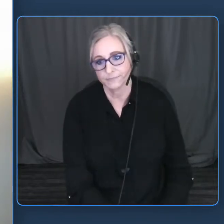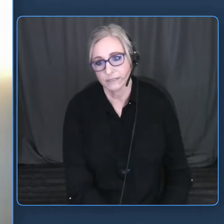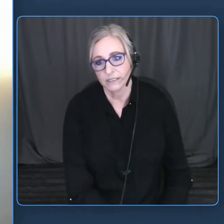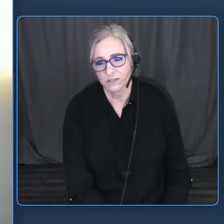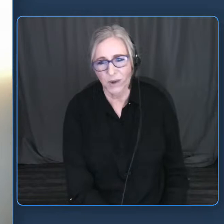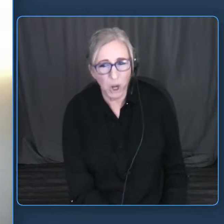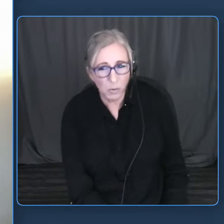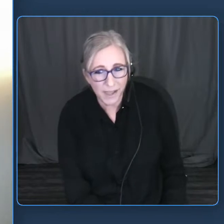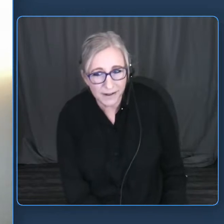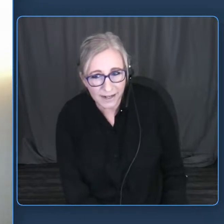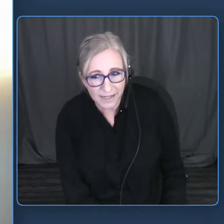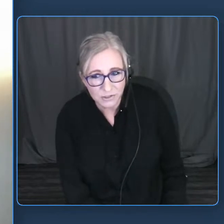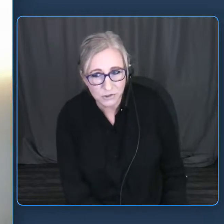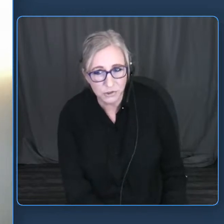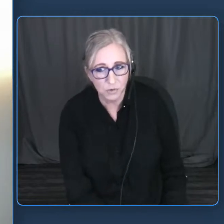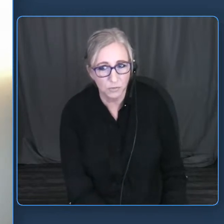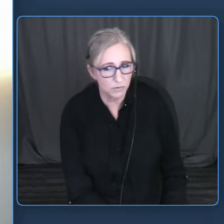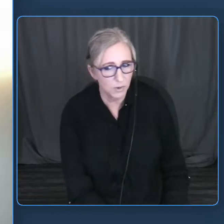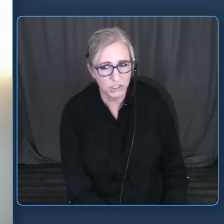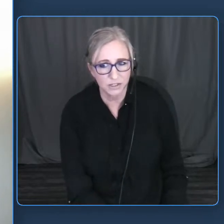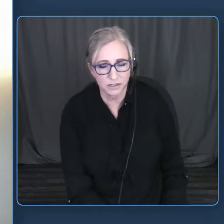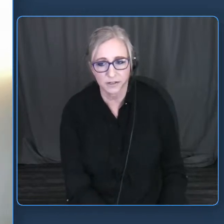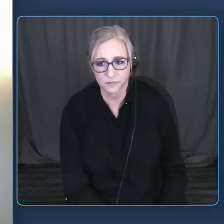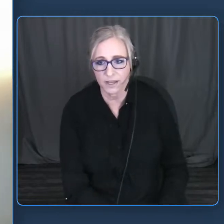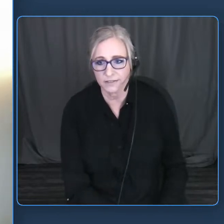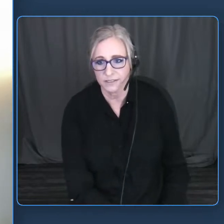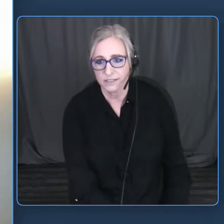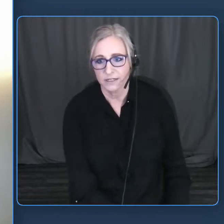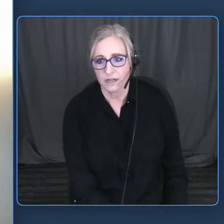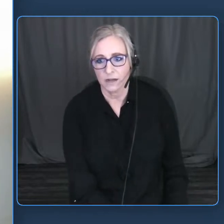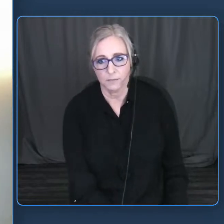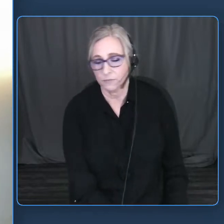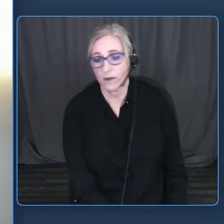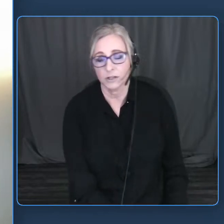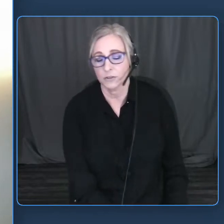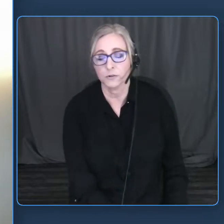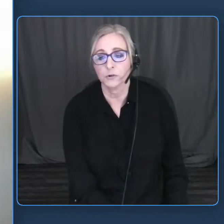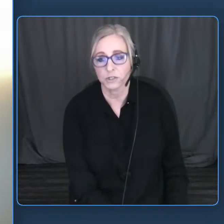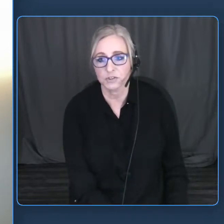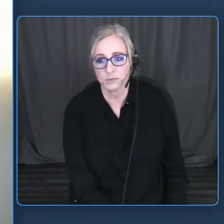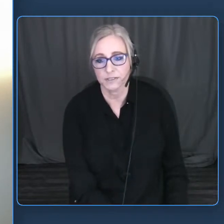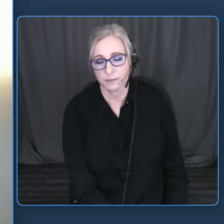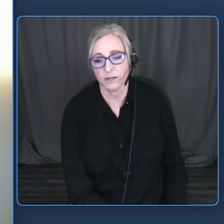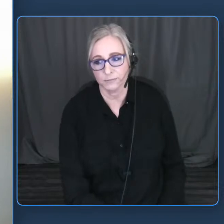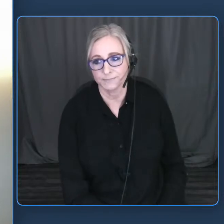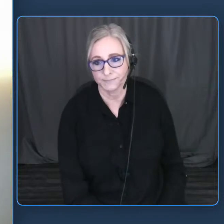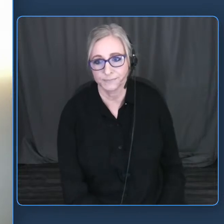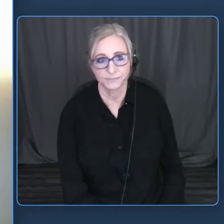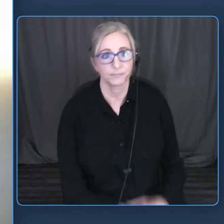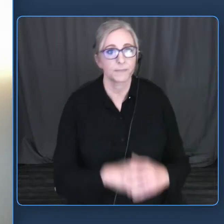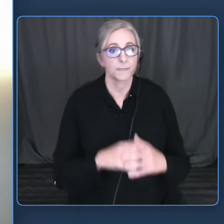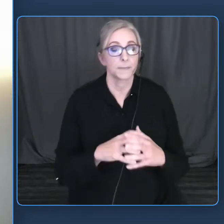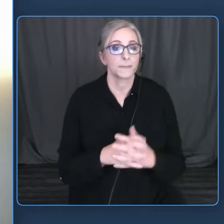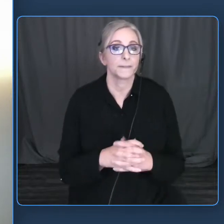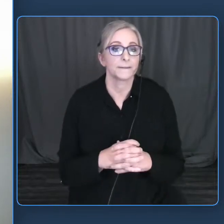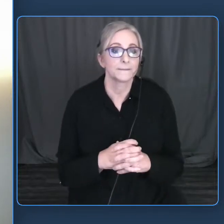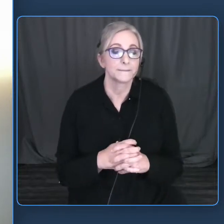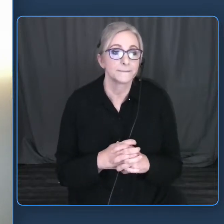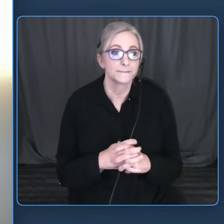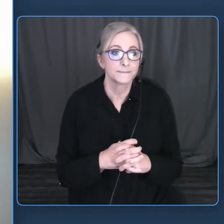training. So I hope that kind of answers your question and clarifies. But if you have any other further questions, please let me know.